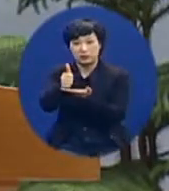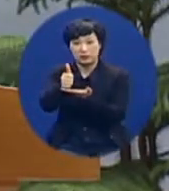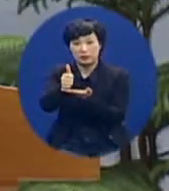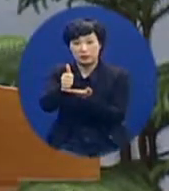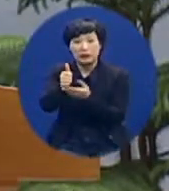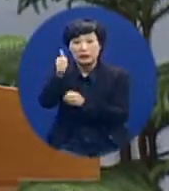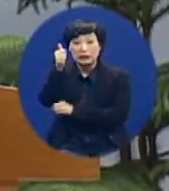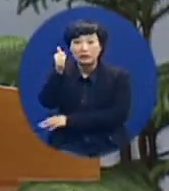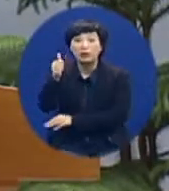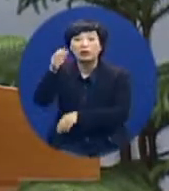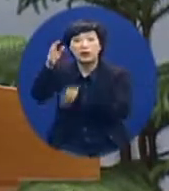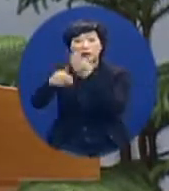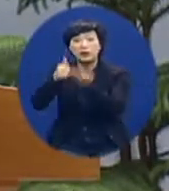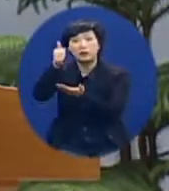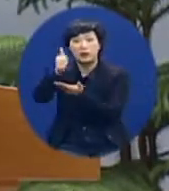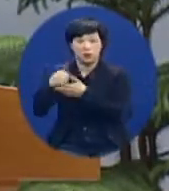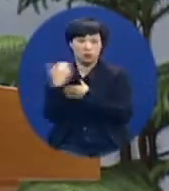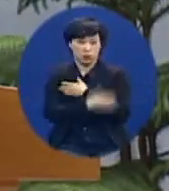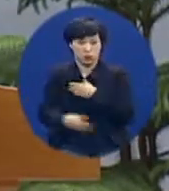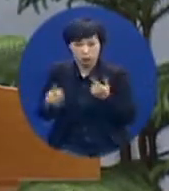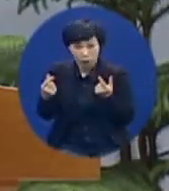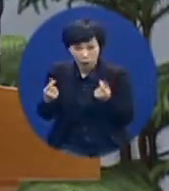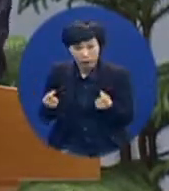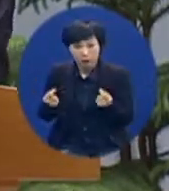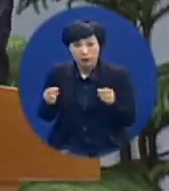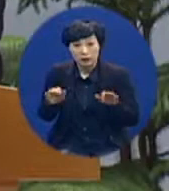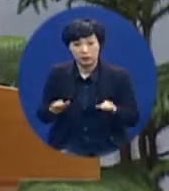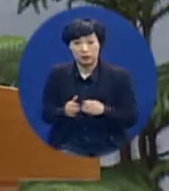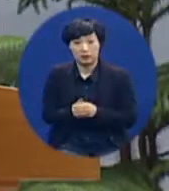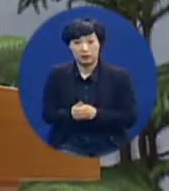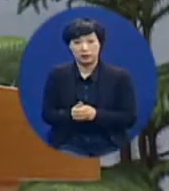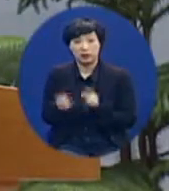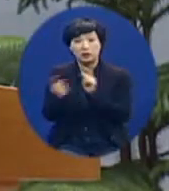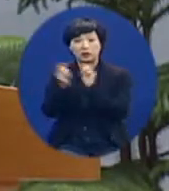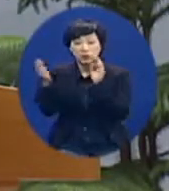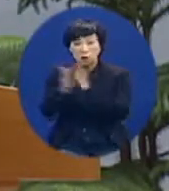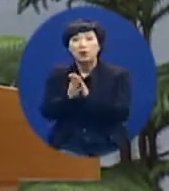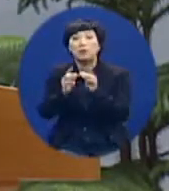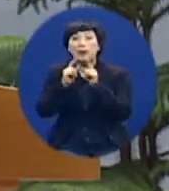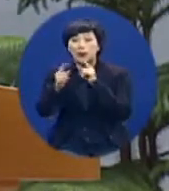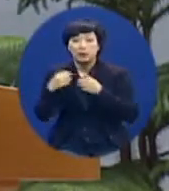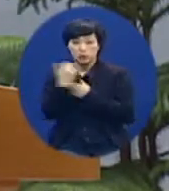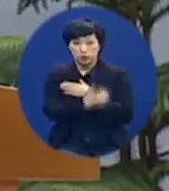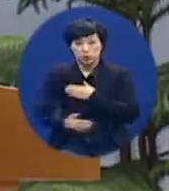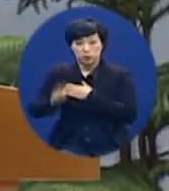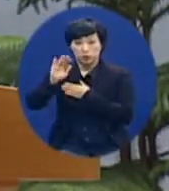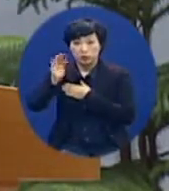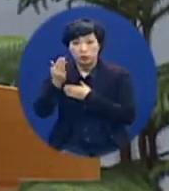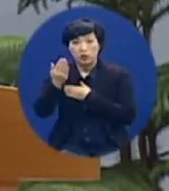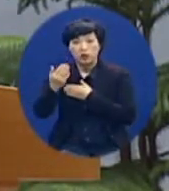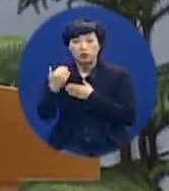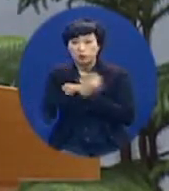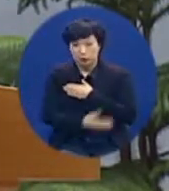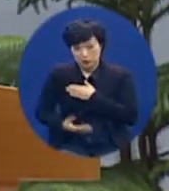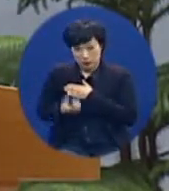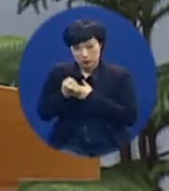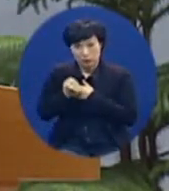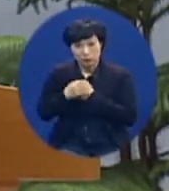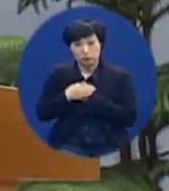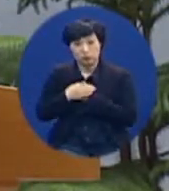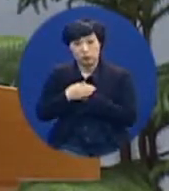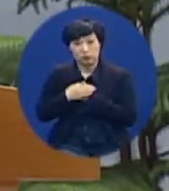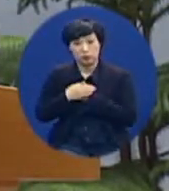world became flesh. He came to save our sin, which causes